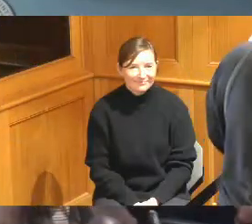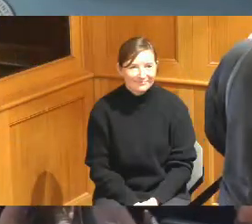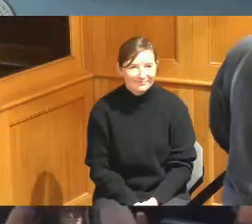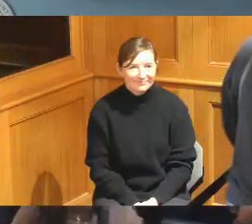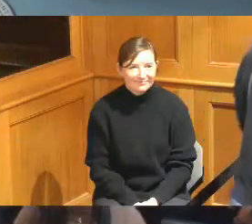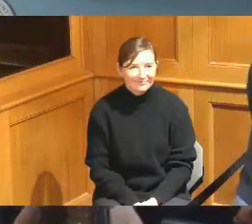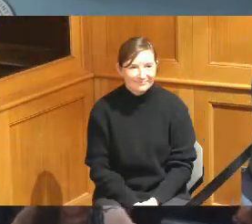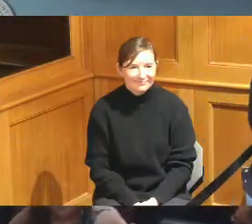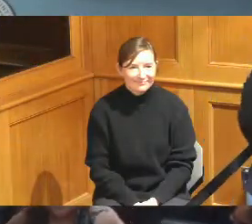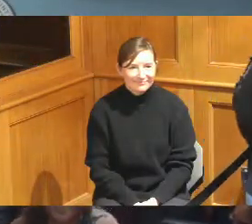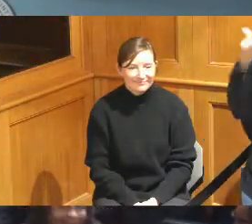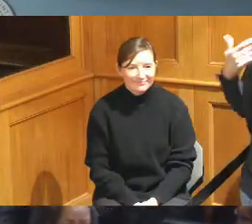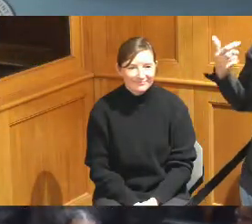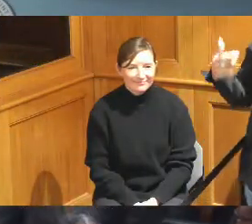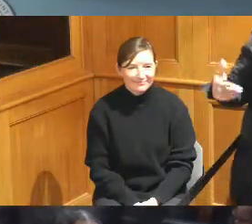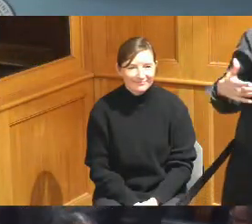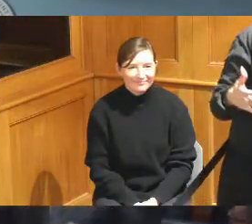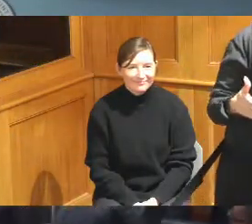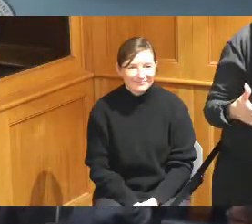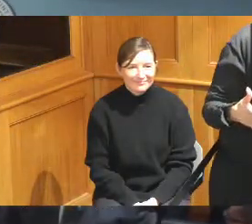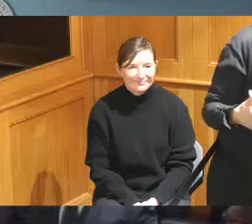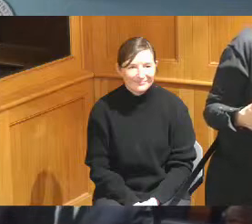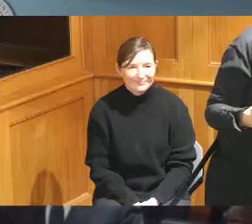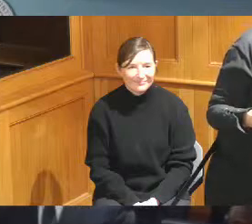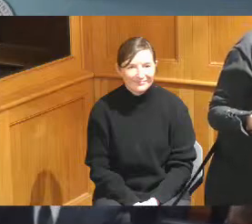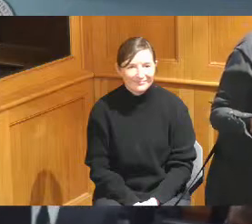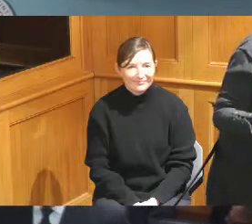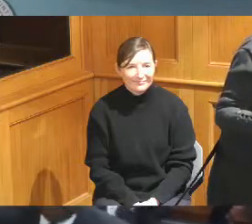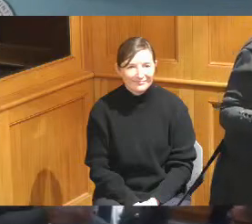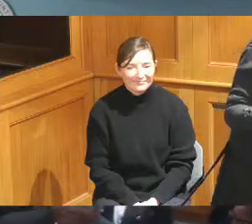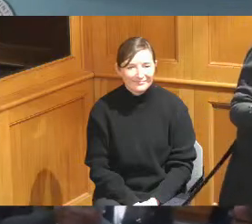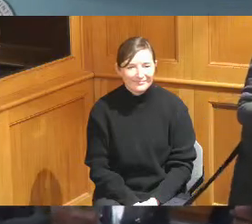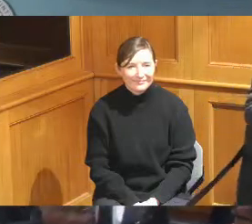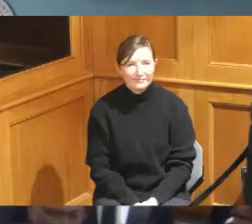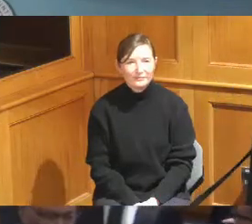Okay, all right. Right now? All right. Okay.